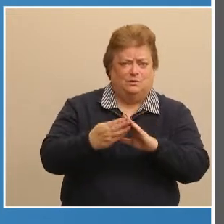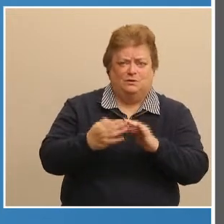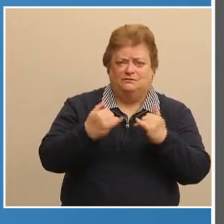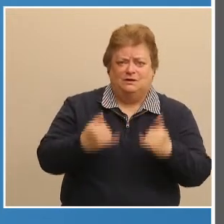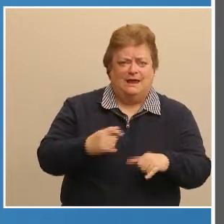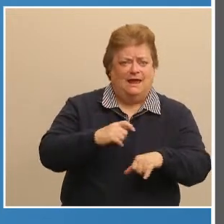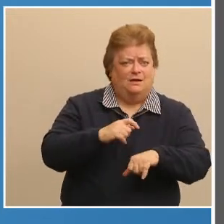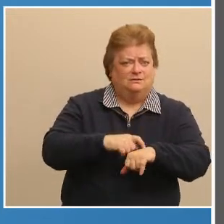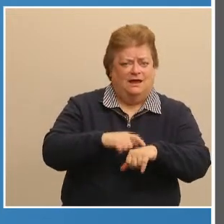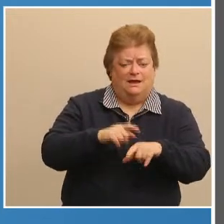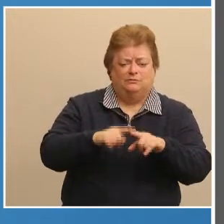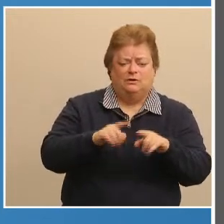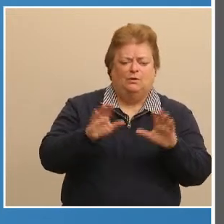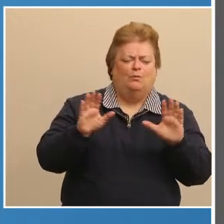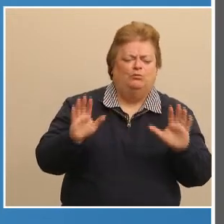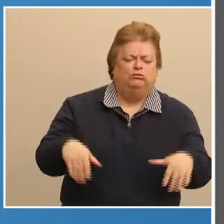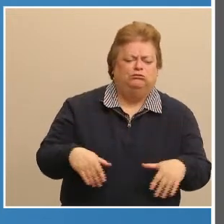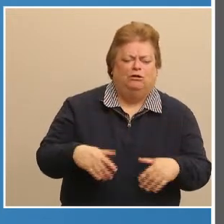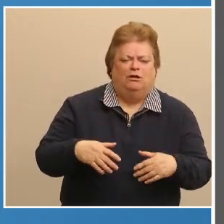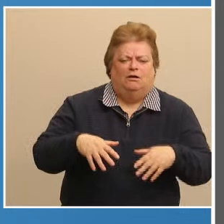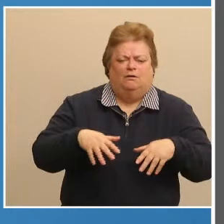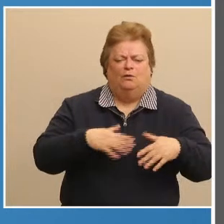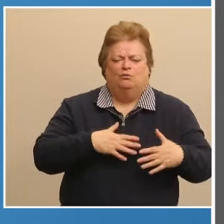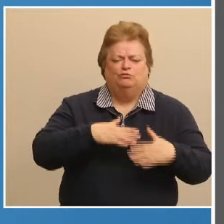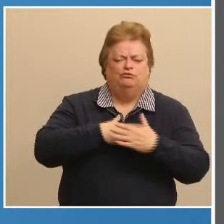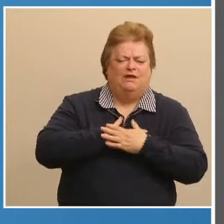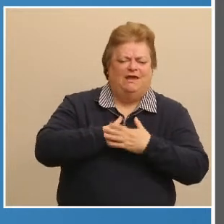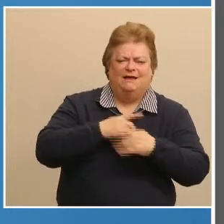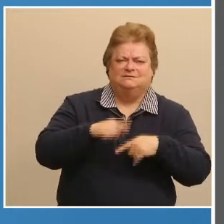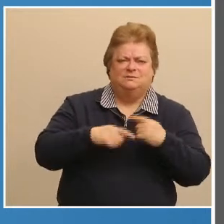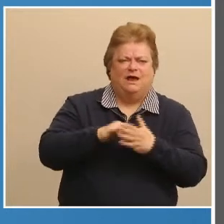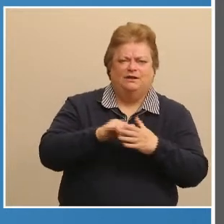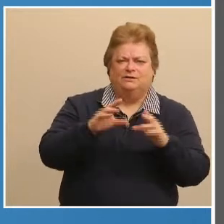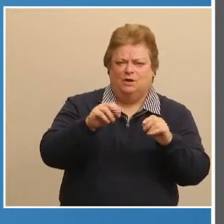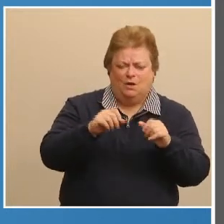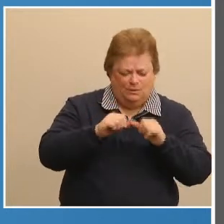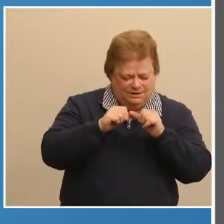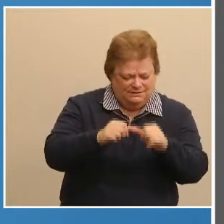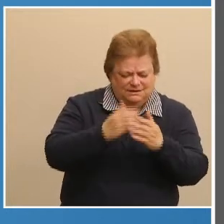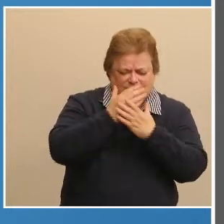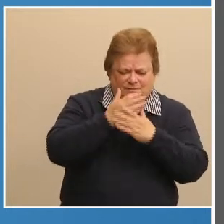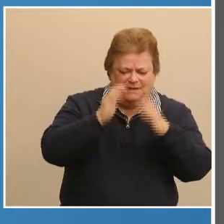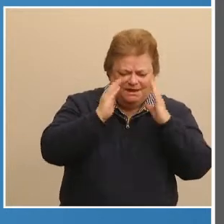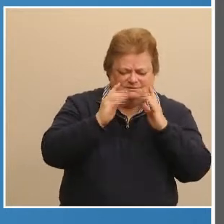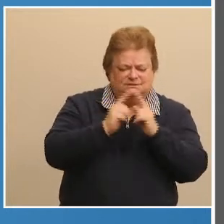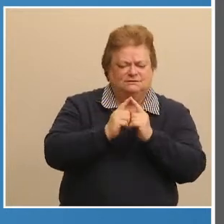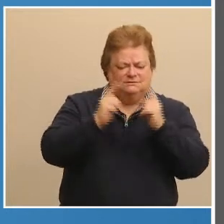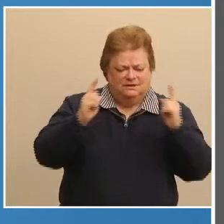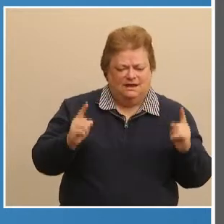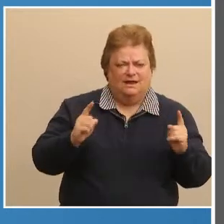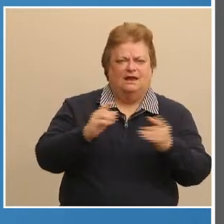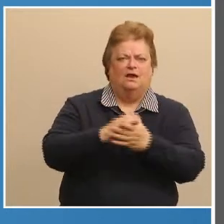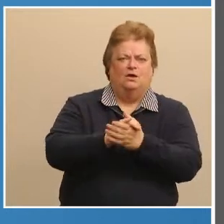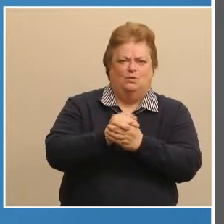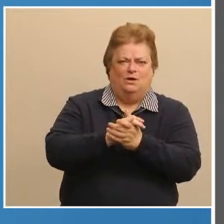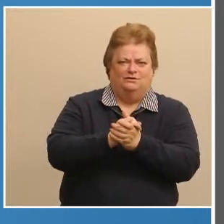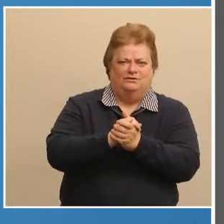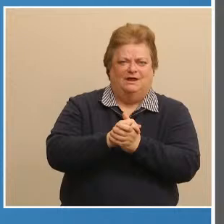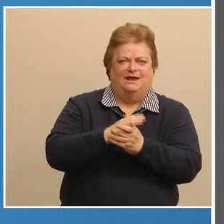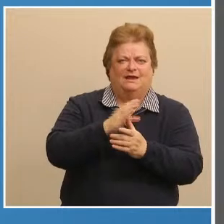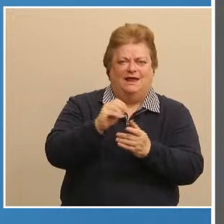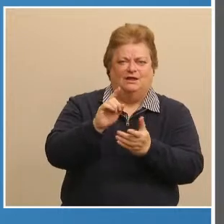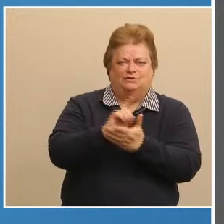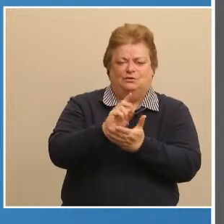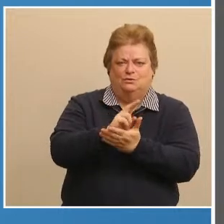time to let down our guard. Please continue to wear masks, practice social distancing, wash your hands, and use